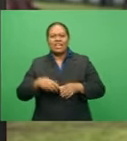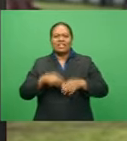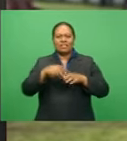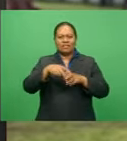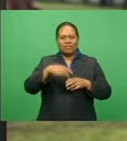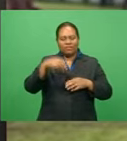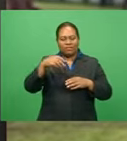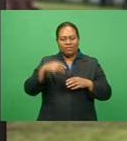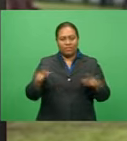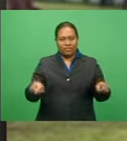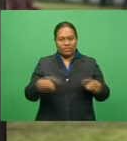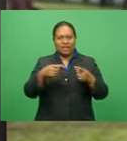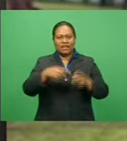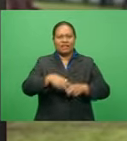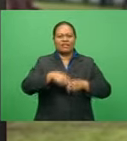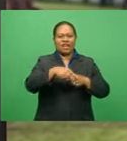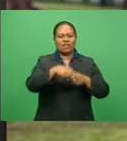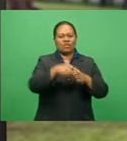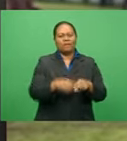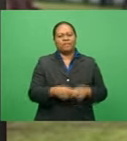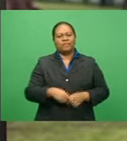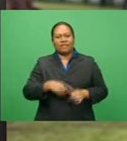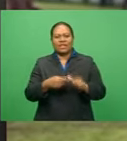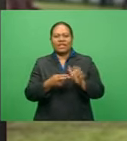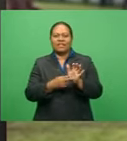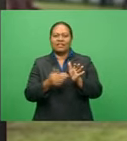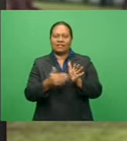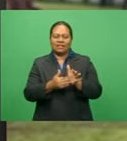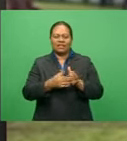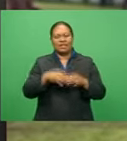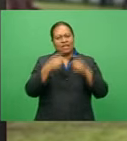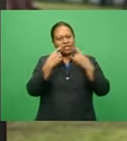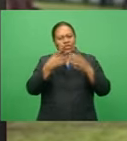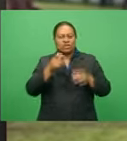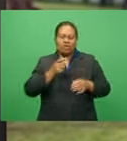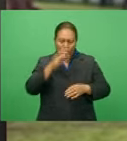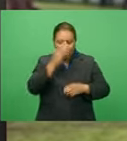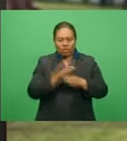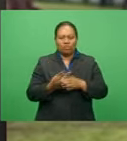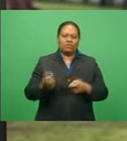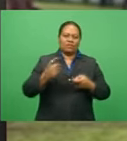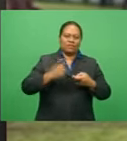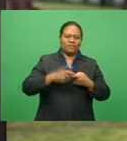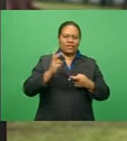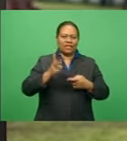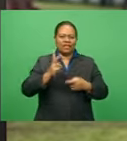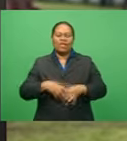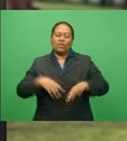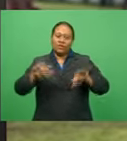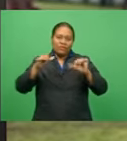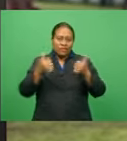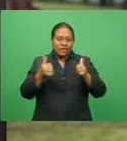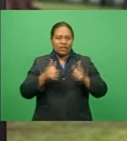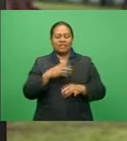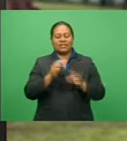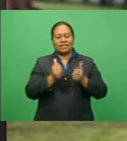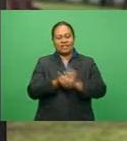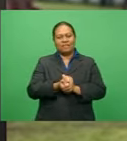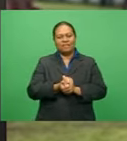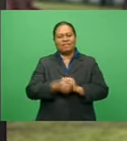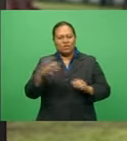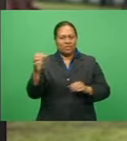Stadium in Suva, the 34-year-old hopes to once again don the blue jersey before hanging up his boots at the end of the season. Tali